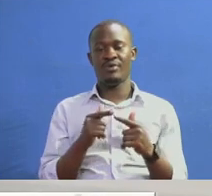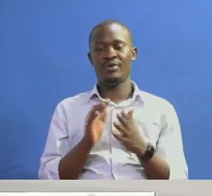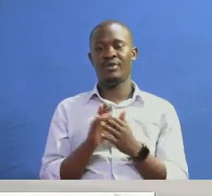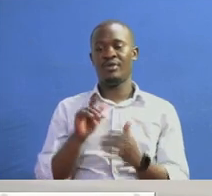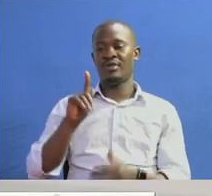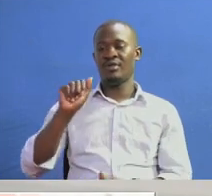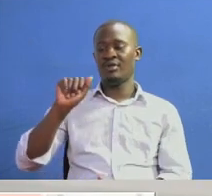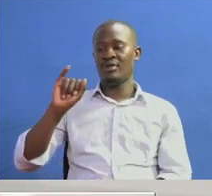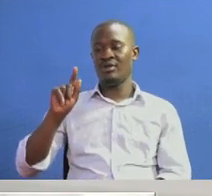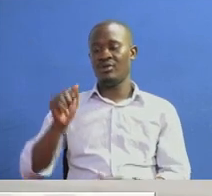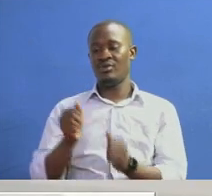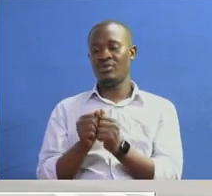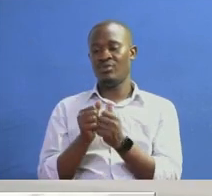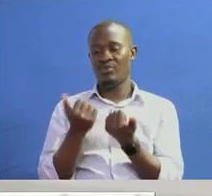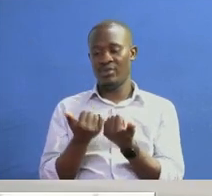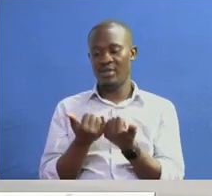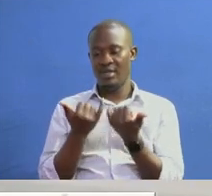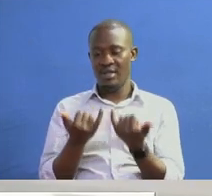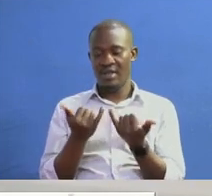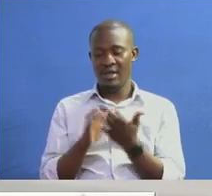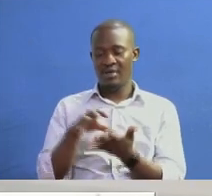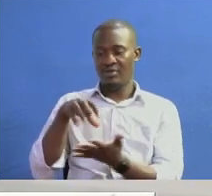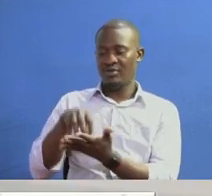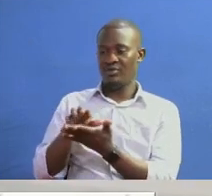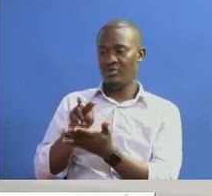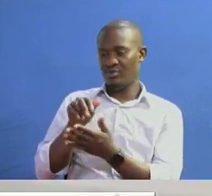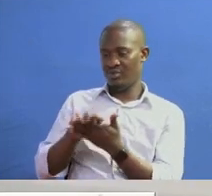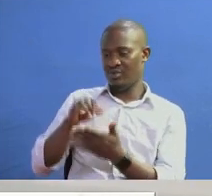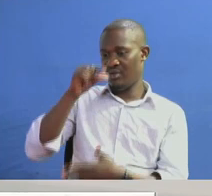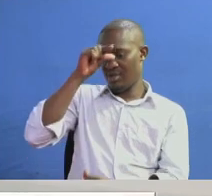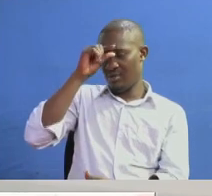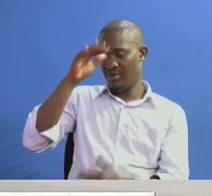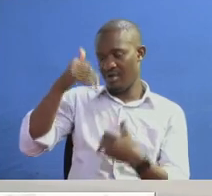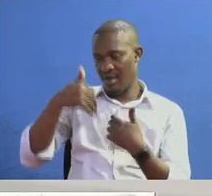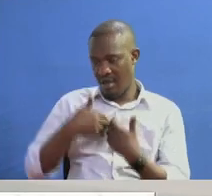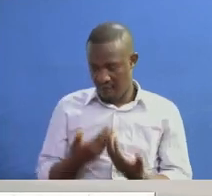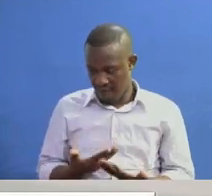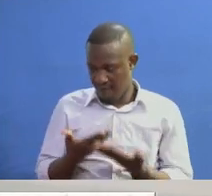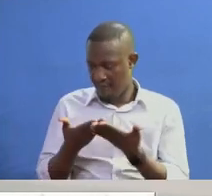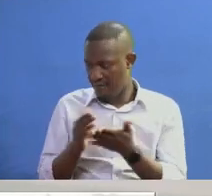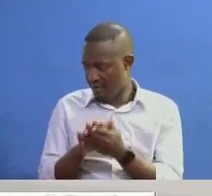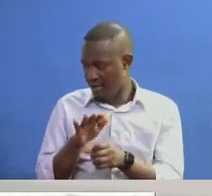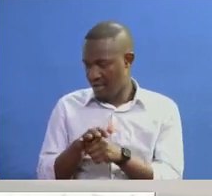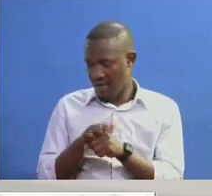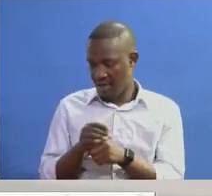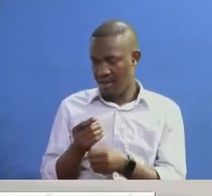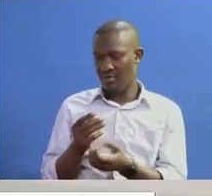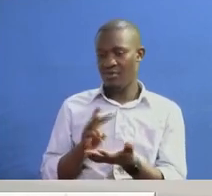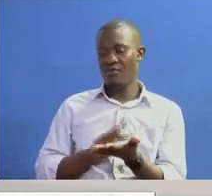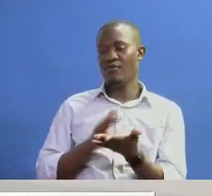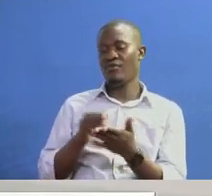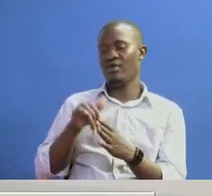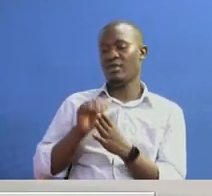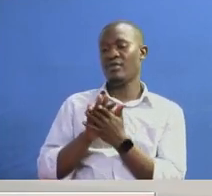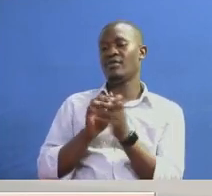KK. With the current state of the economic situation, you have said that the government has allocated a lot of funds to in